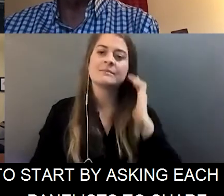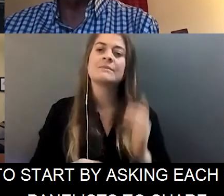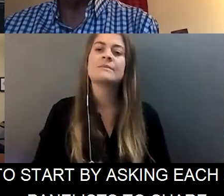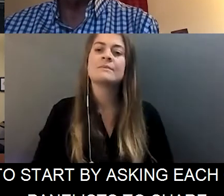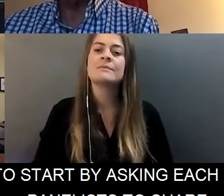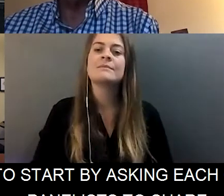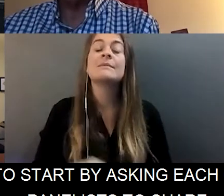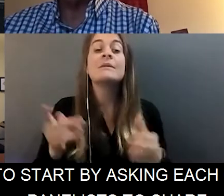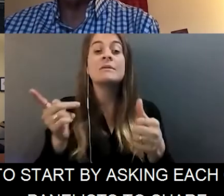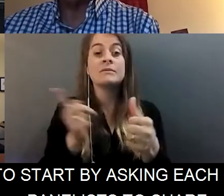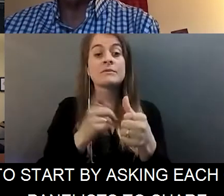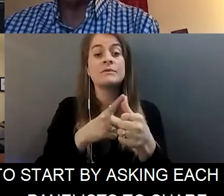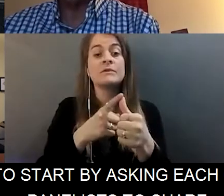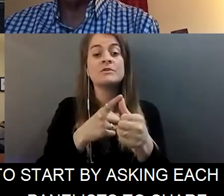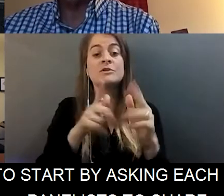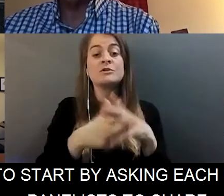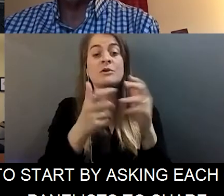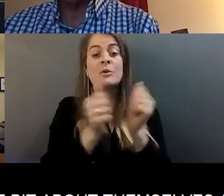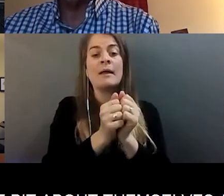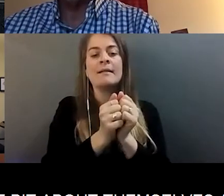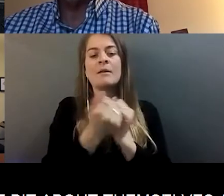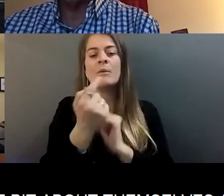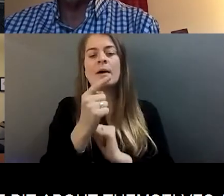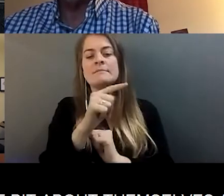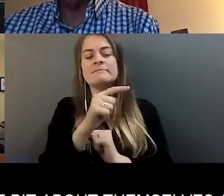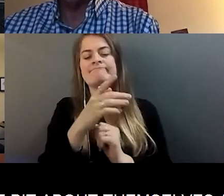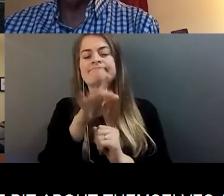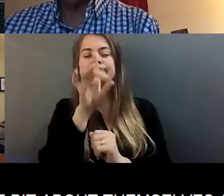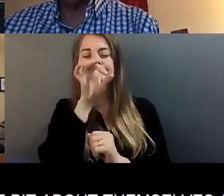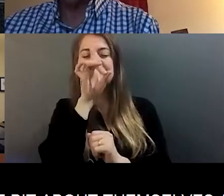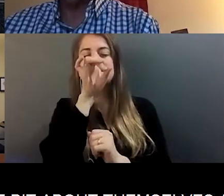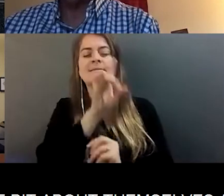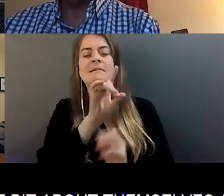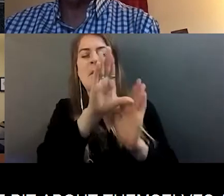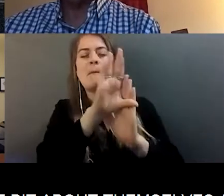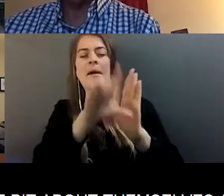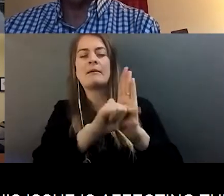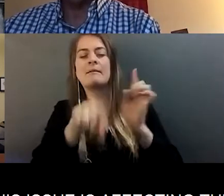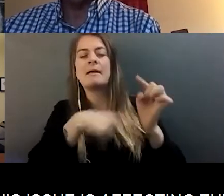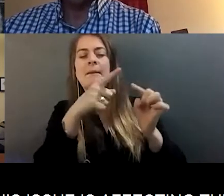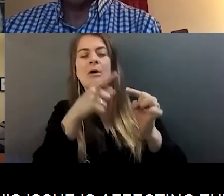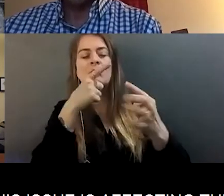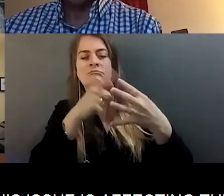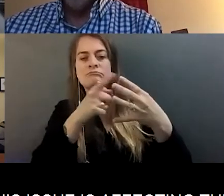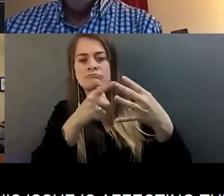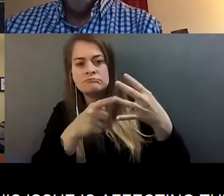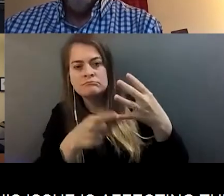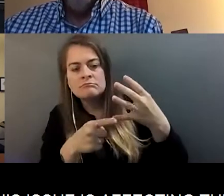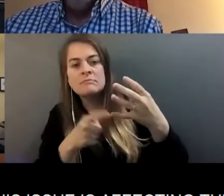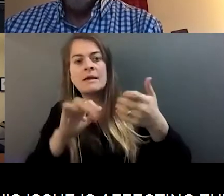I'm going to start by asking each one of our panelists to share a little bit about themselves and how this issue is affecting